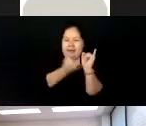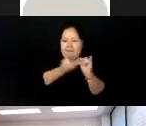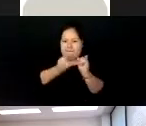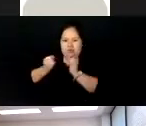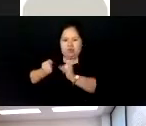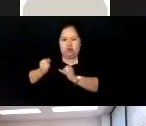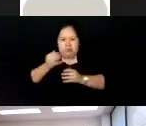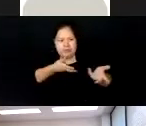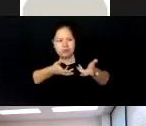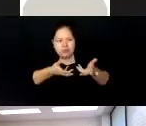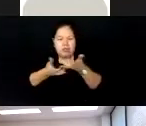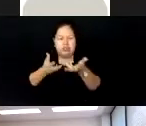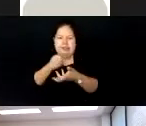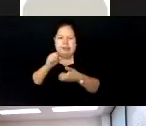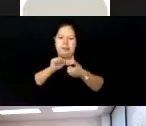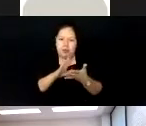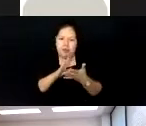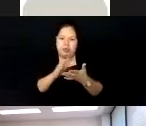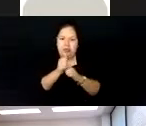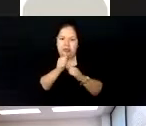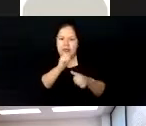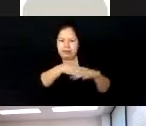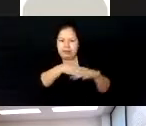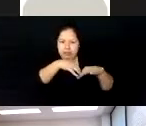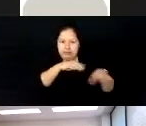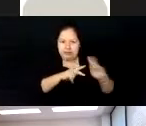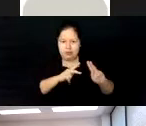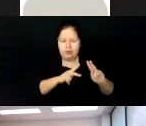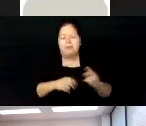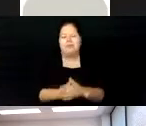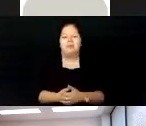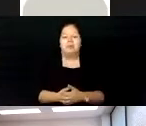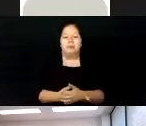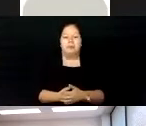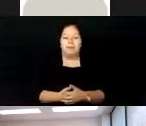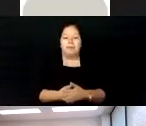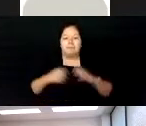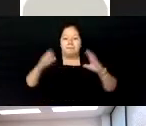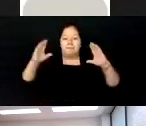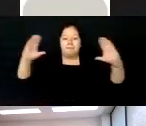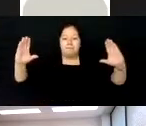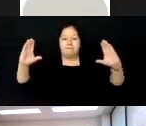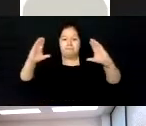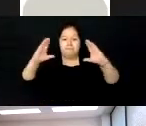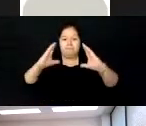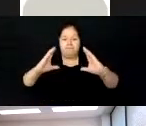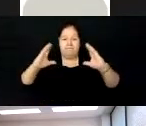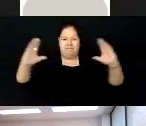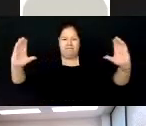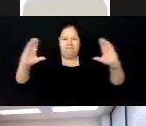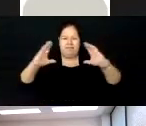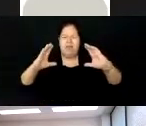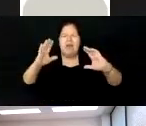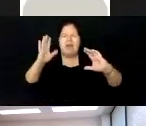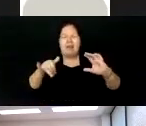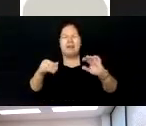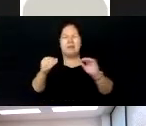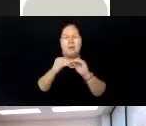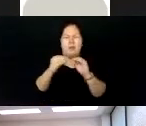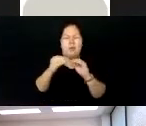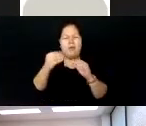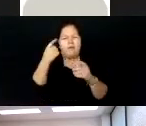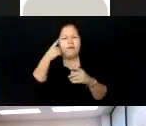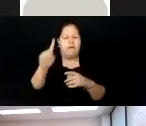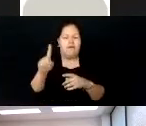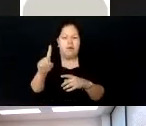and practices. The structural and systemic change determinants are meant in the end to enable good practice.